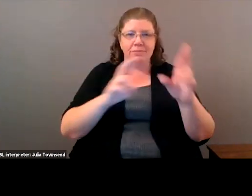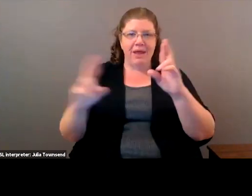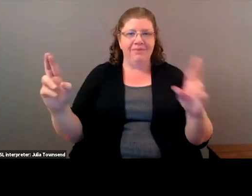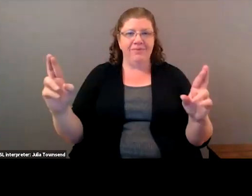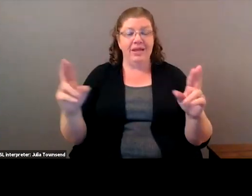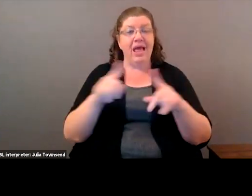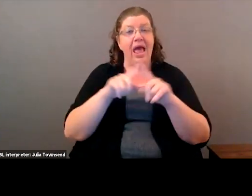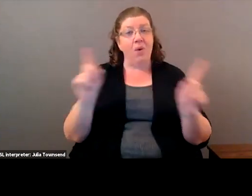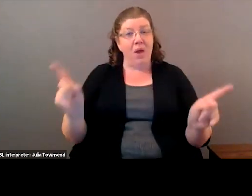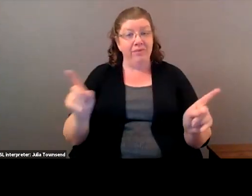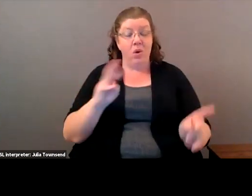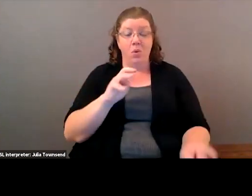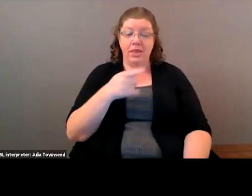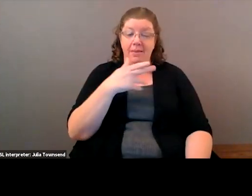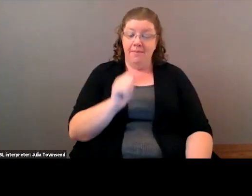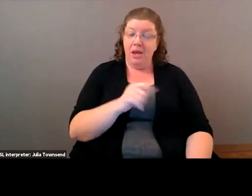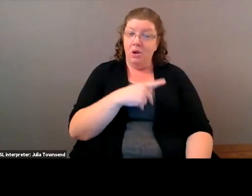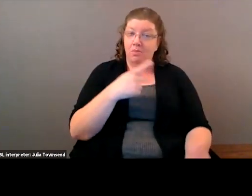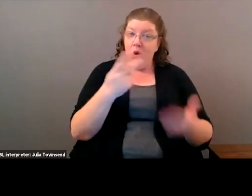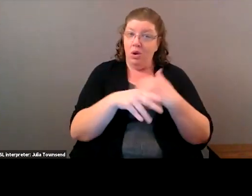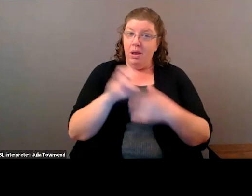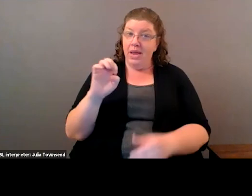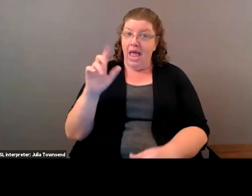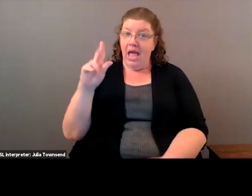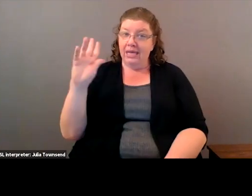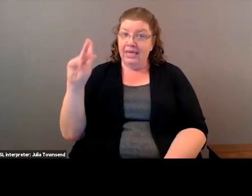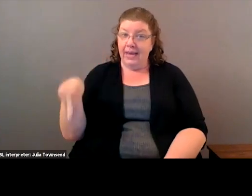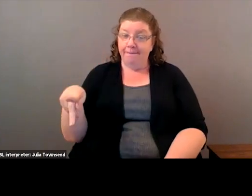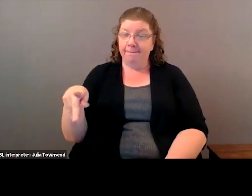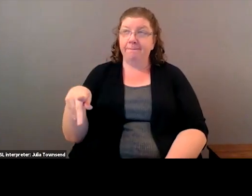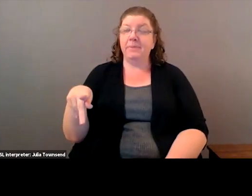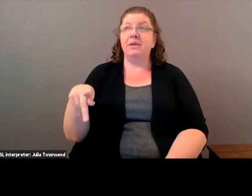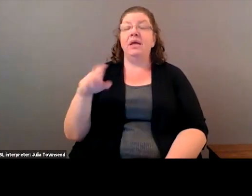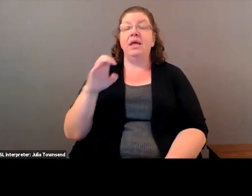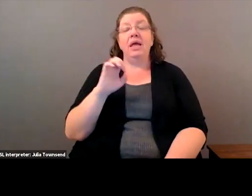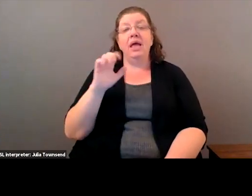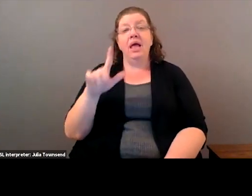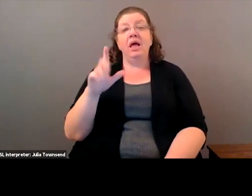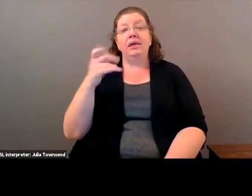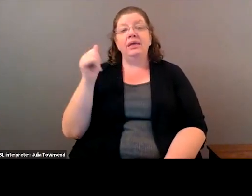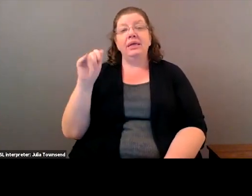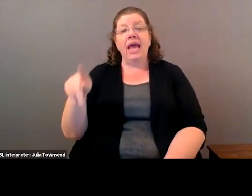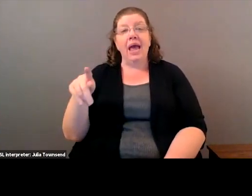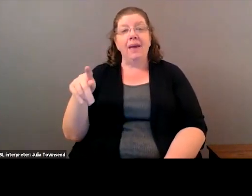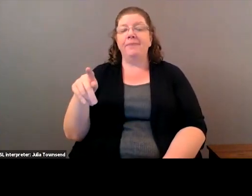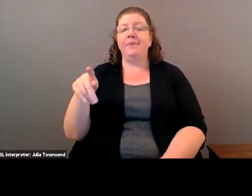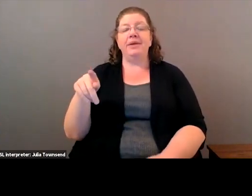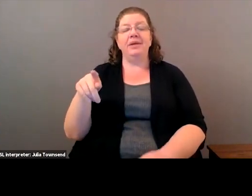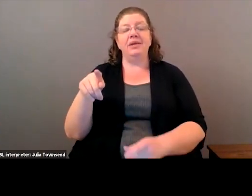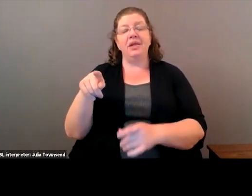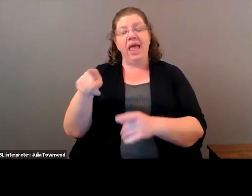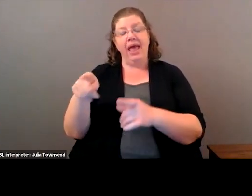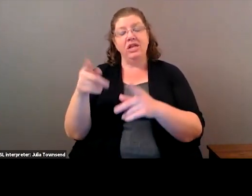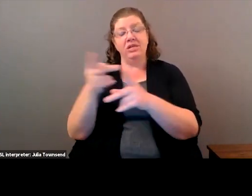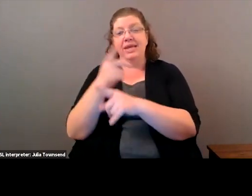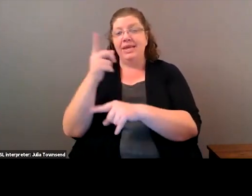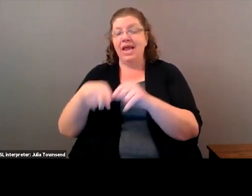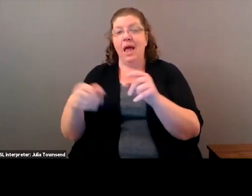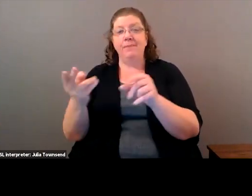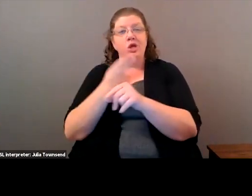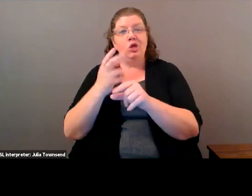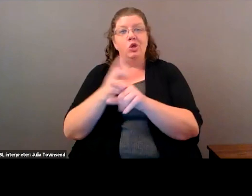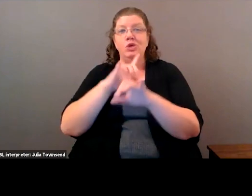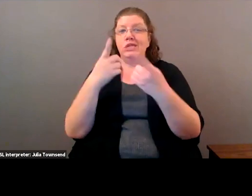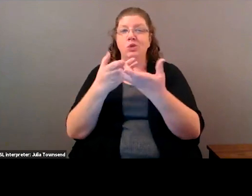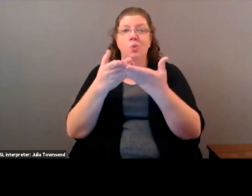META program and LCAP, it's LCAP is determined that it cannot be used district-wide. It